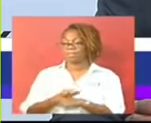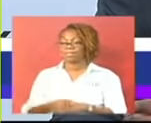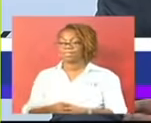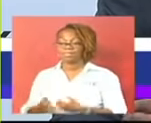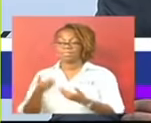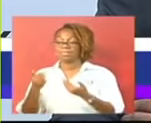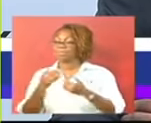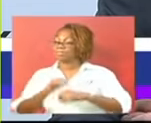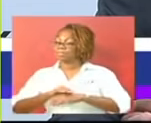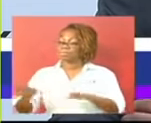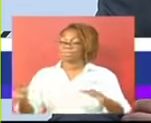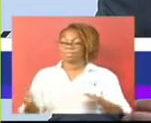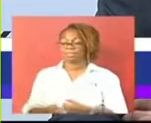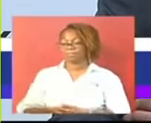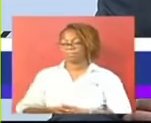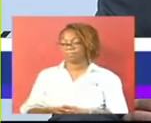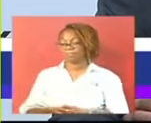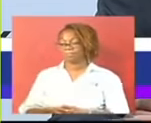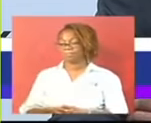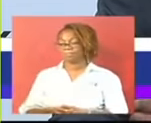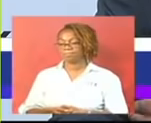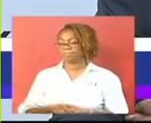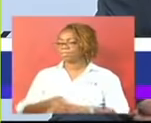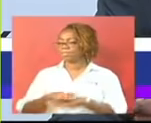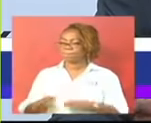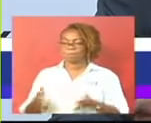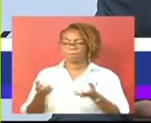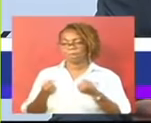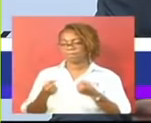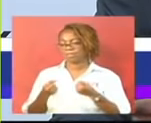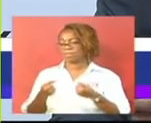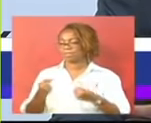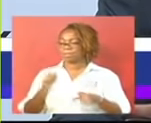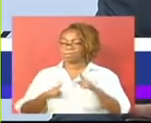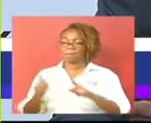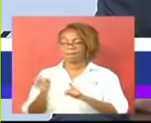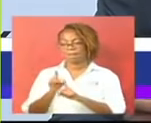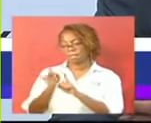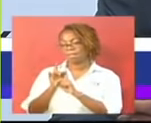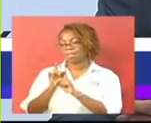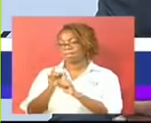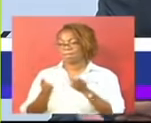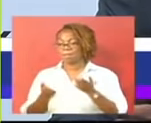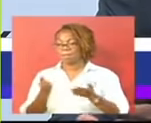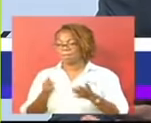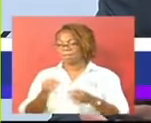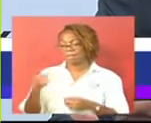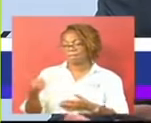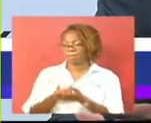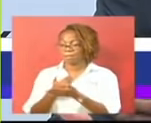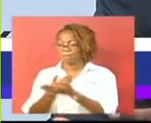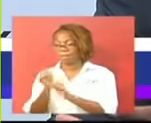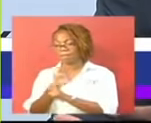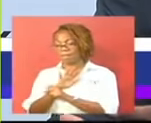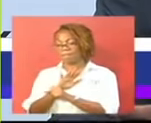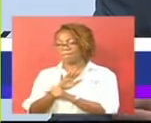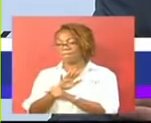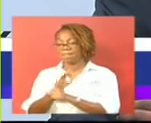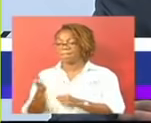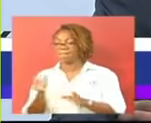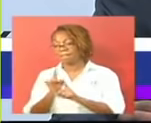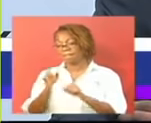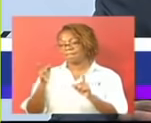of protection while there is still a risk of having a more transmissible variant become part of your circulating viral population.